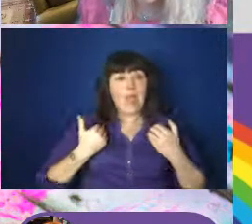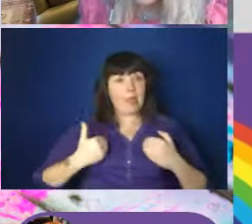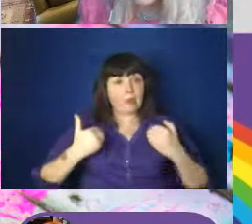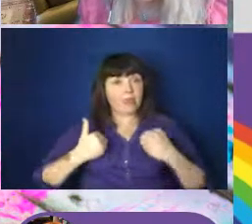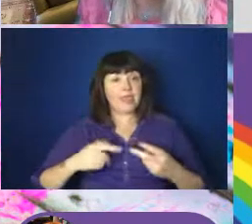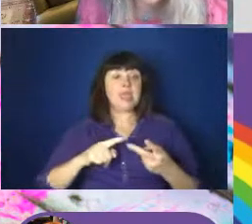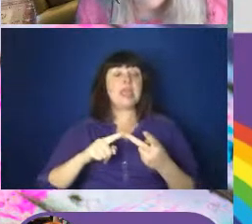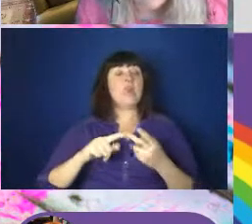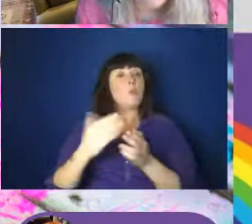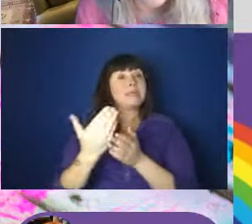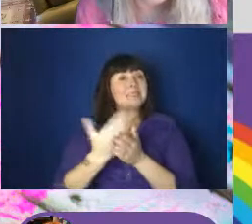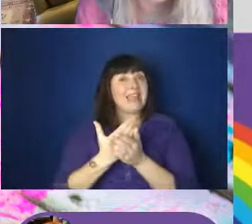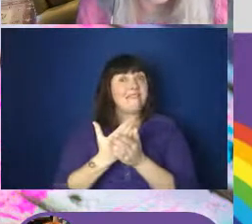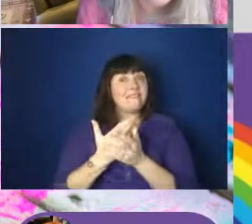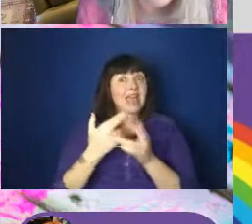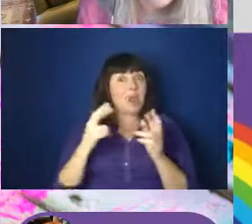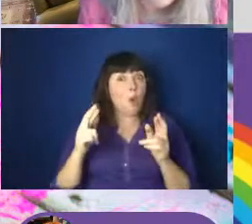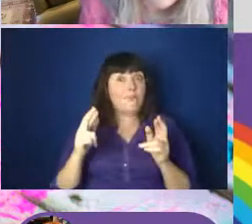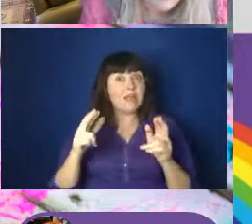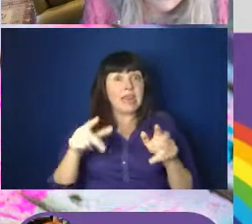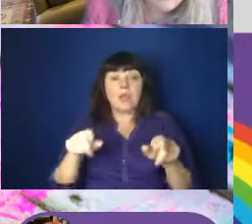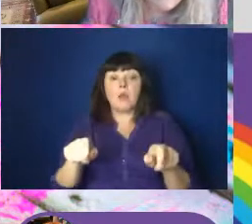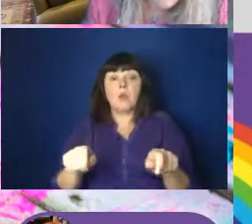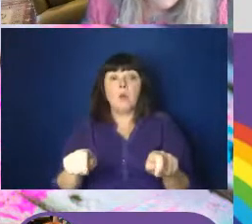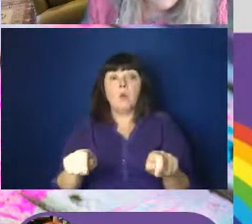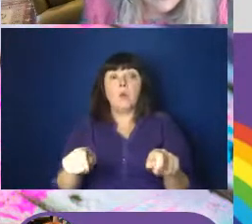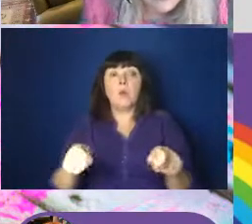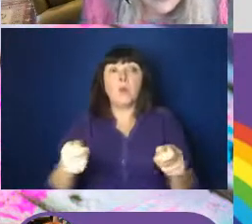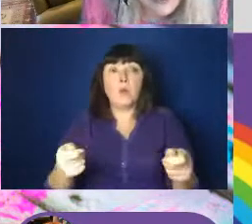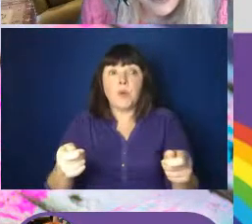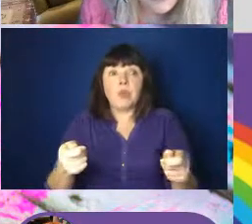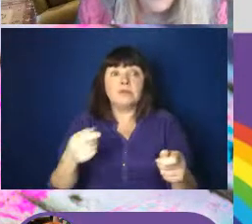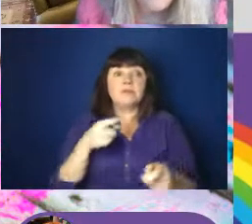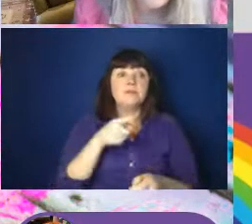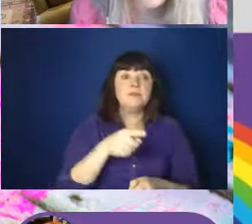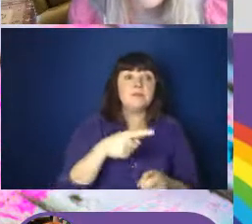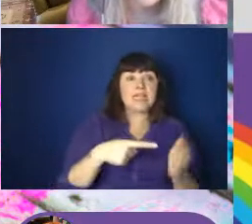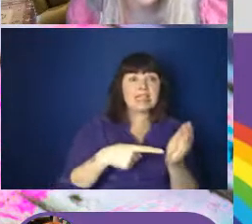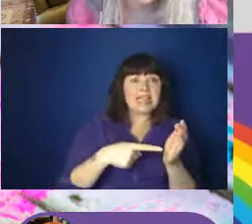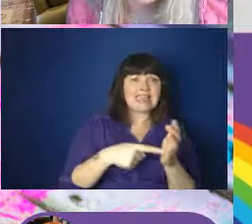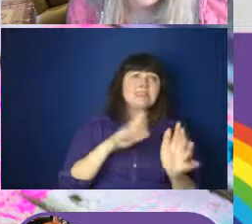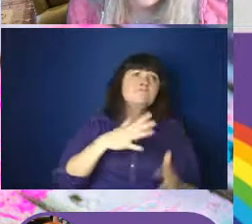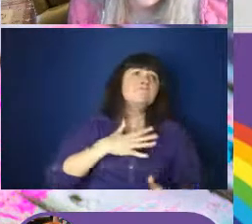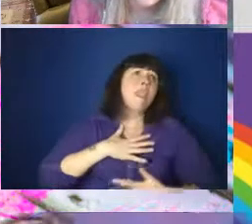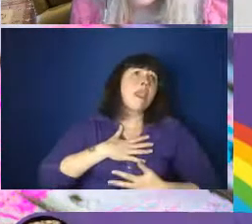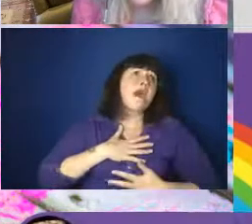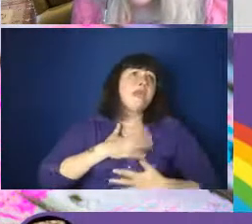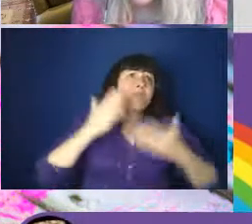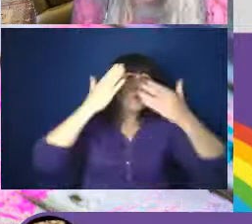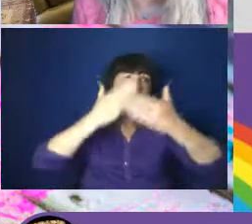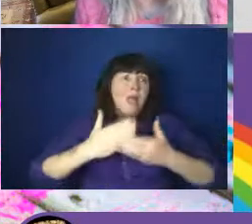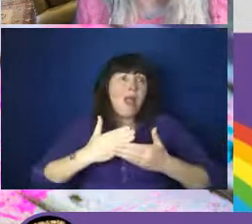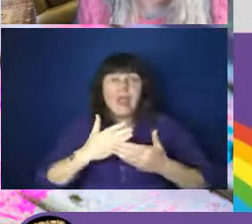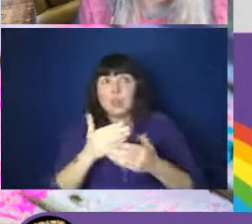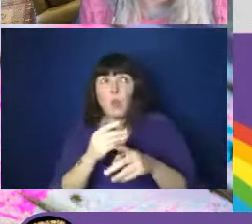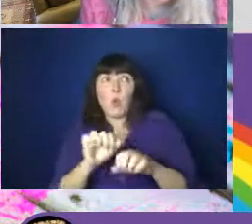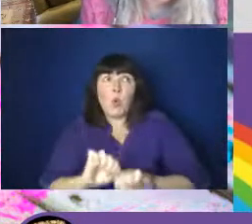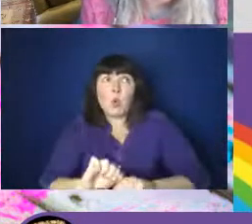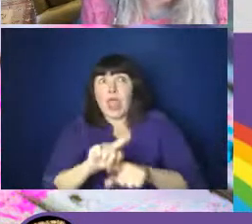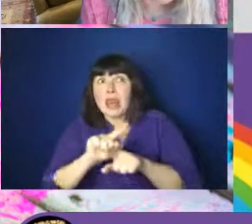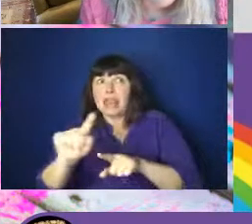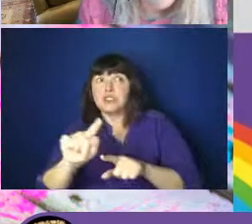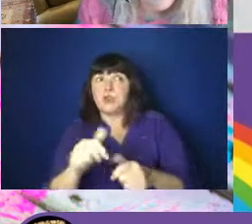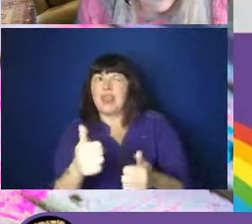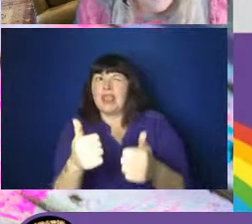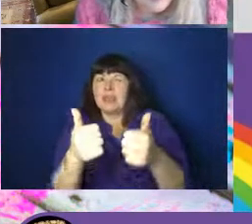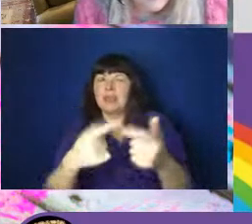way out of lockdown. Tess says, love tonight, can't wait for next week. Brilliant.